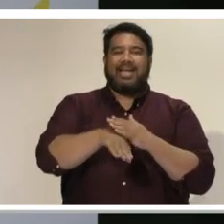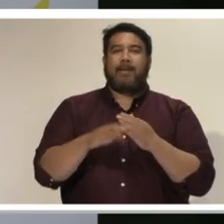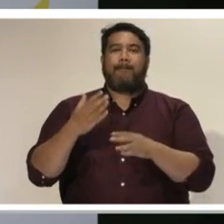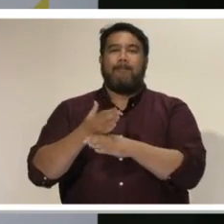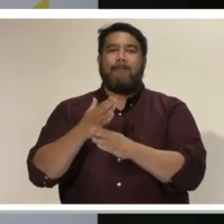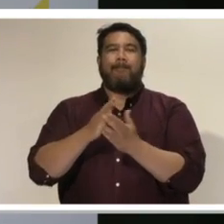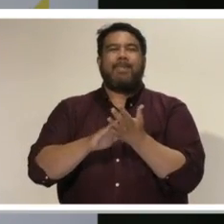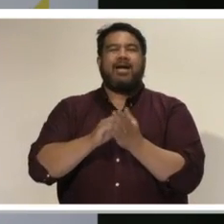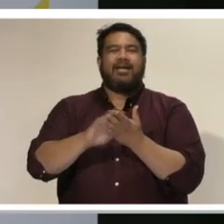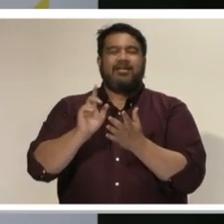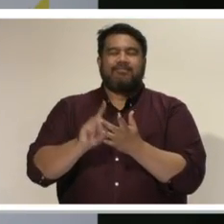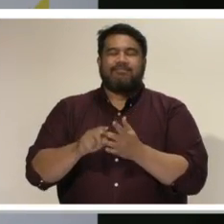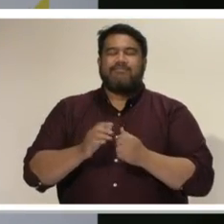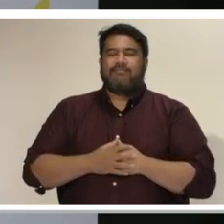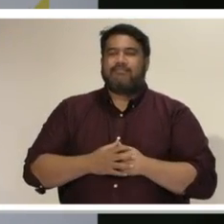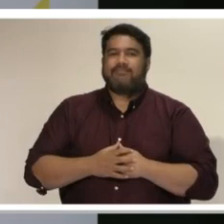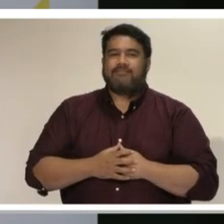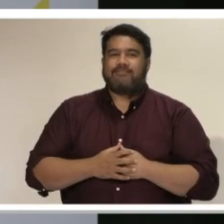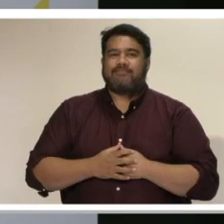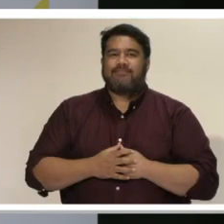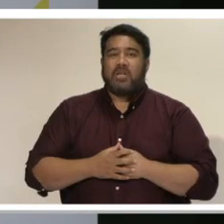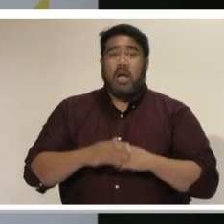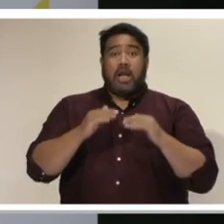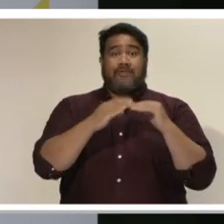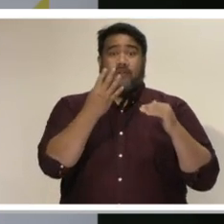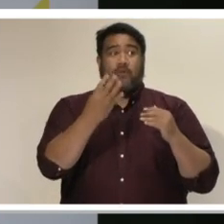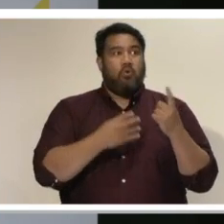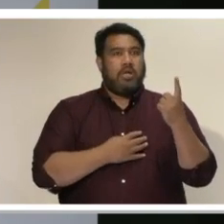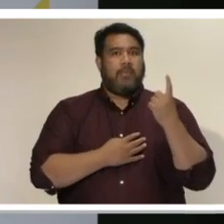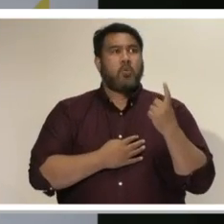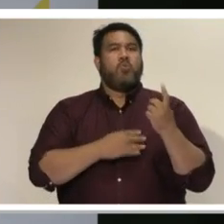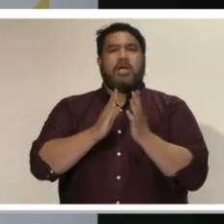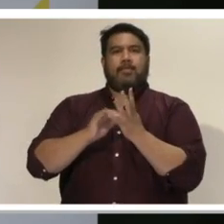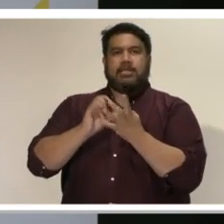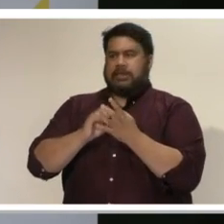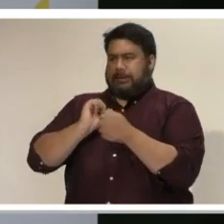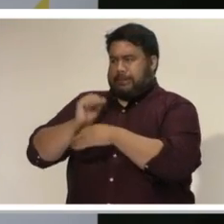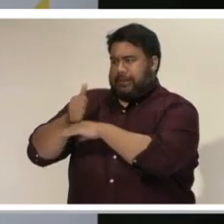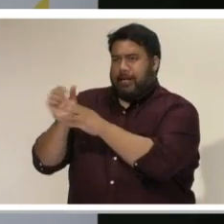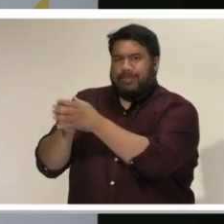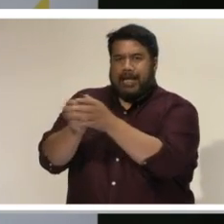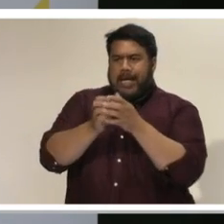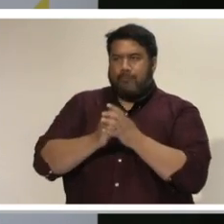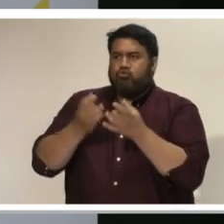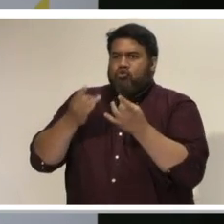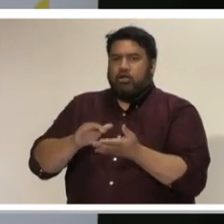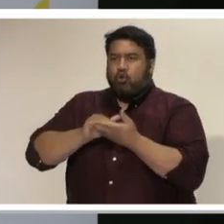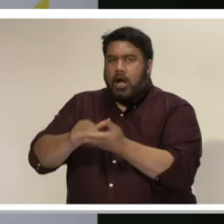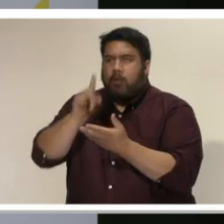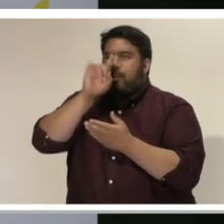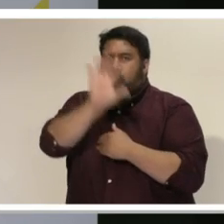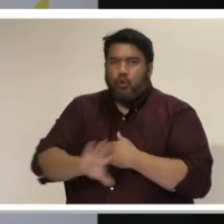Alert Level 4, the government worked quickly to stand up rapid response teams from MSD across the country to work in regions